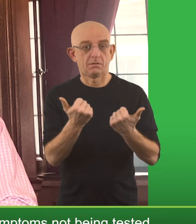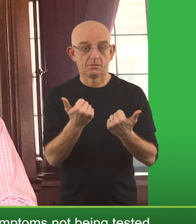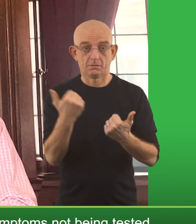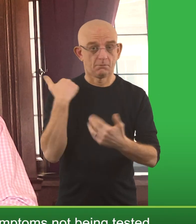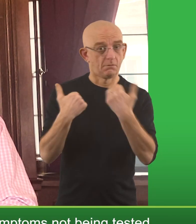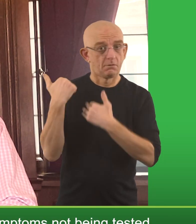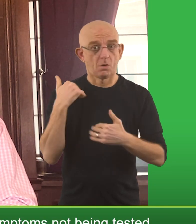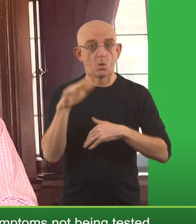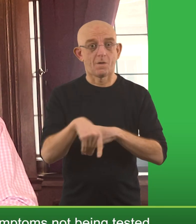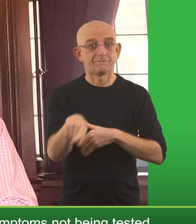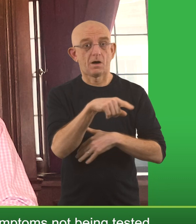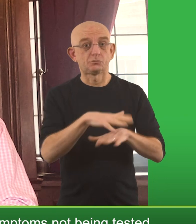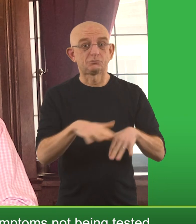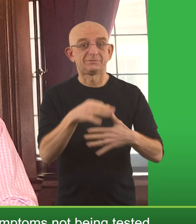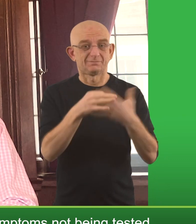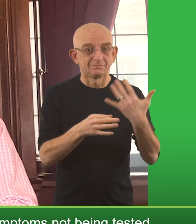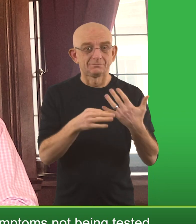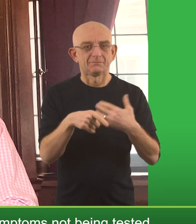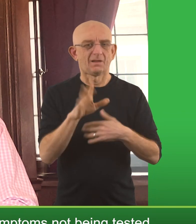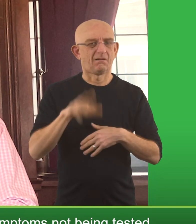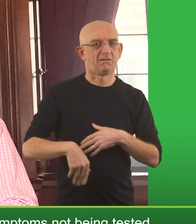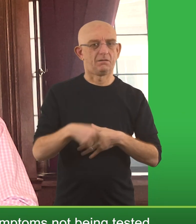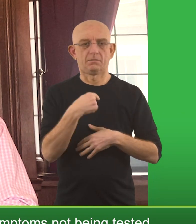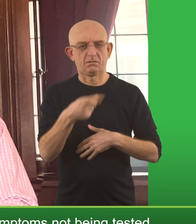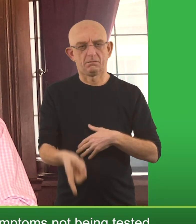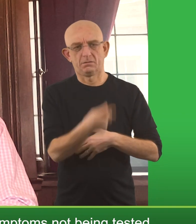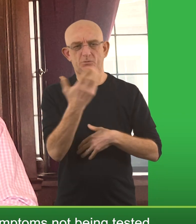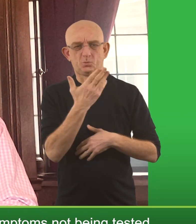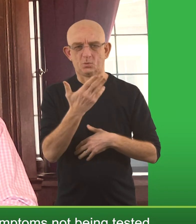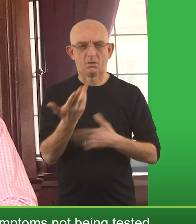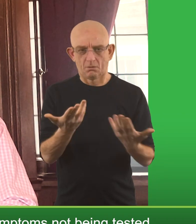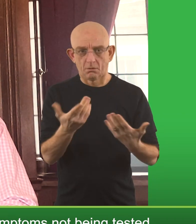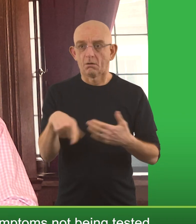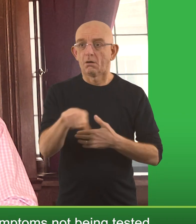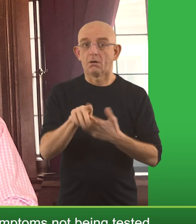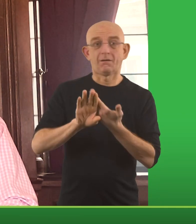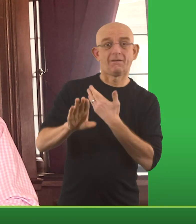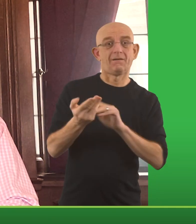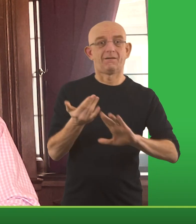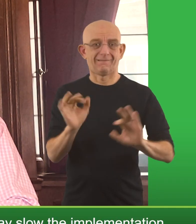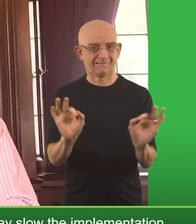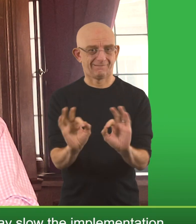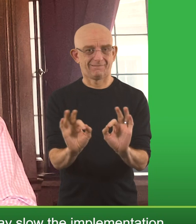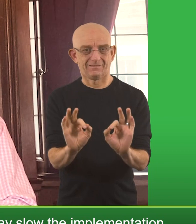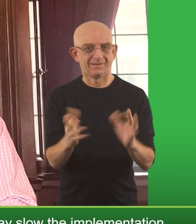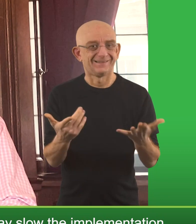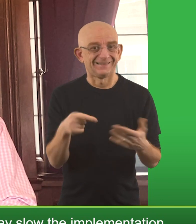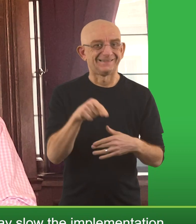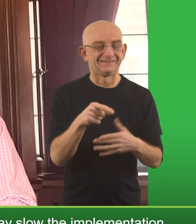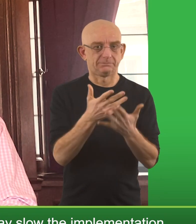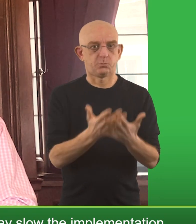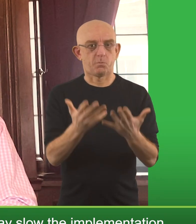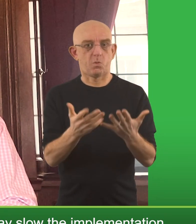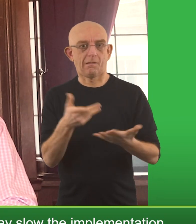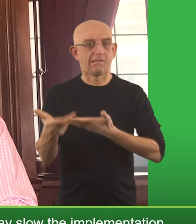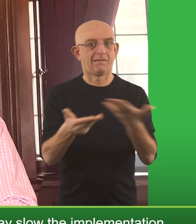of children with symptoms not being tested and being sent to school, and a lack of social distancing. That will cause an